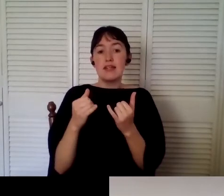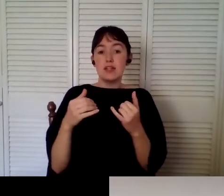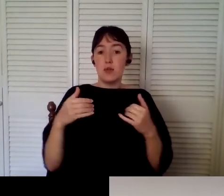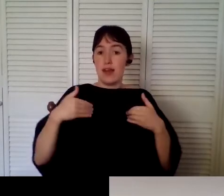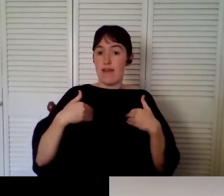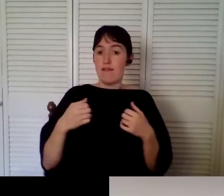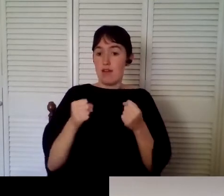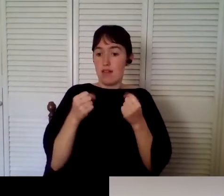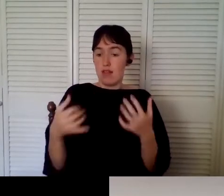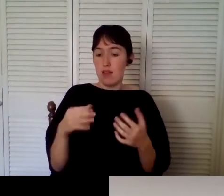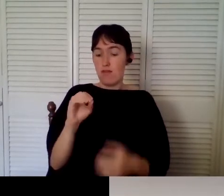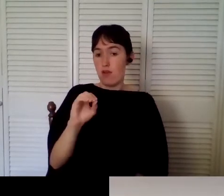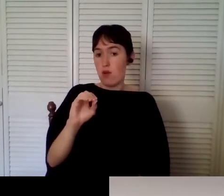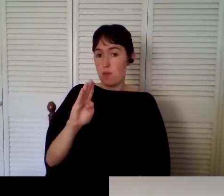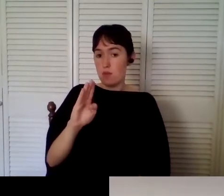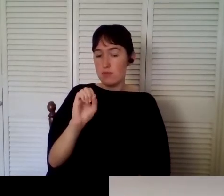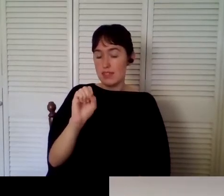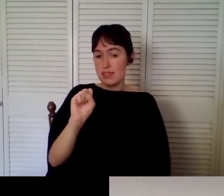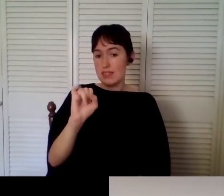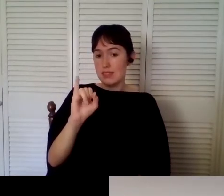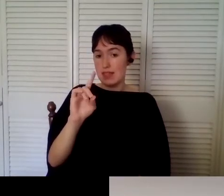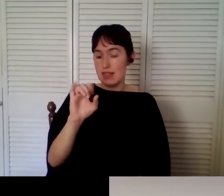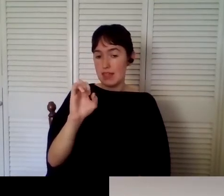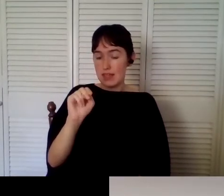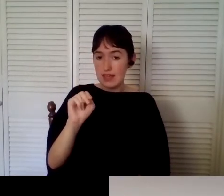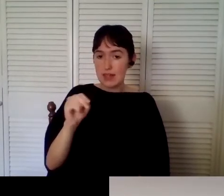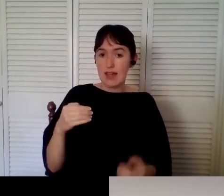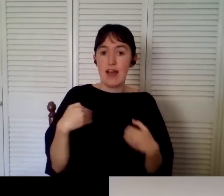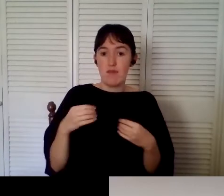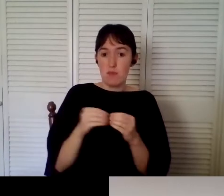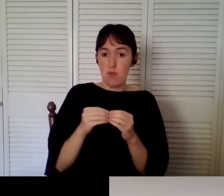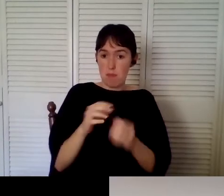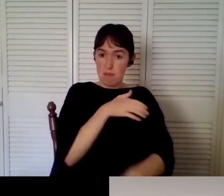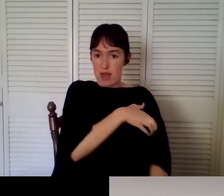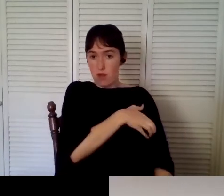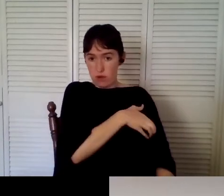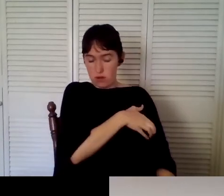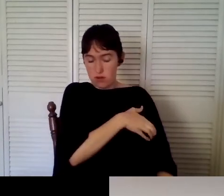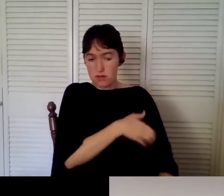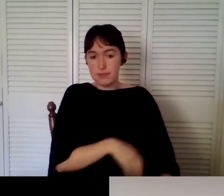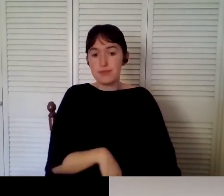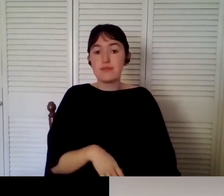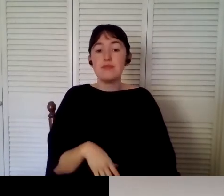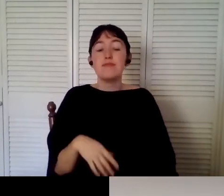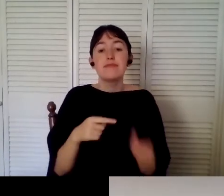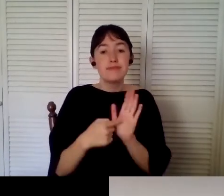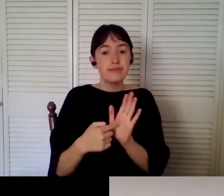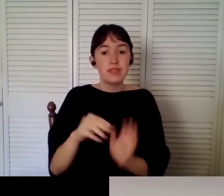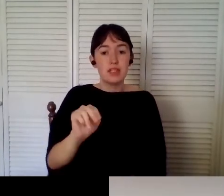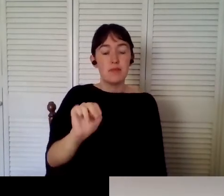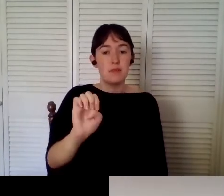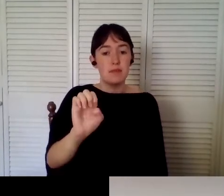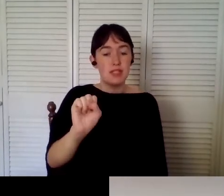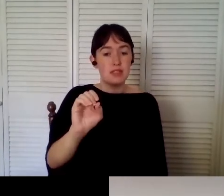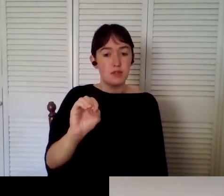social power within their societies. For example, in many Mesoamerican cultures, the color green is seen